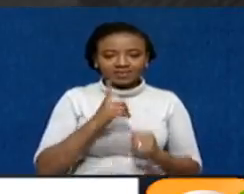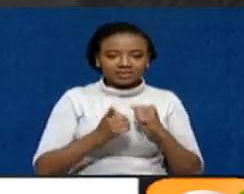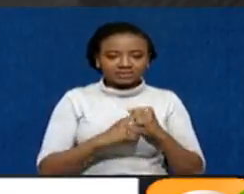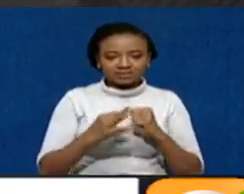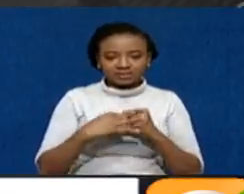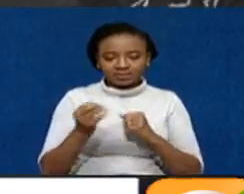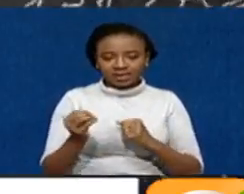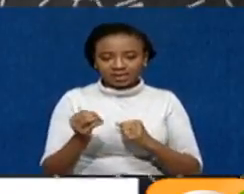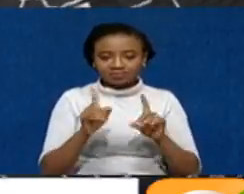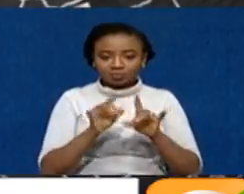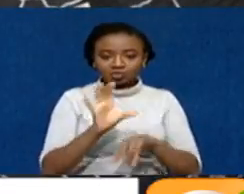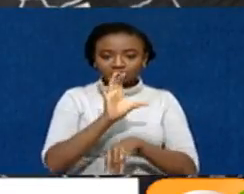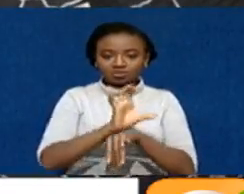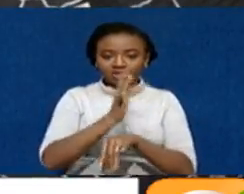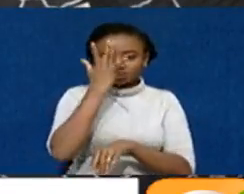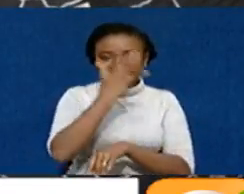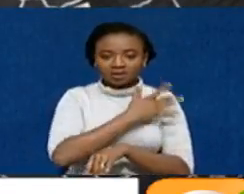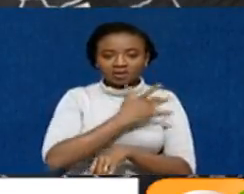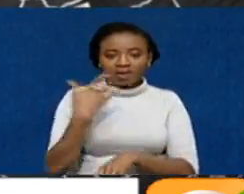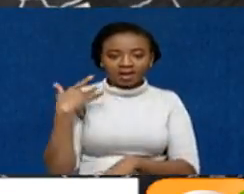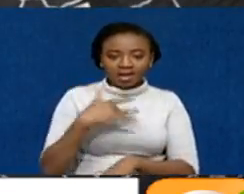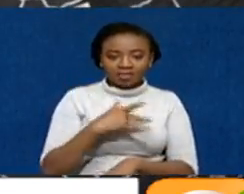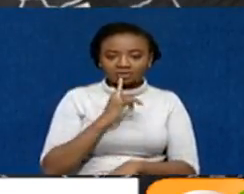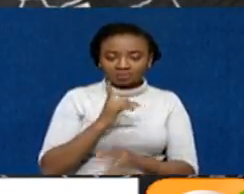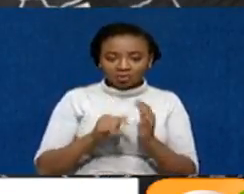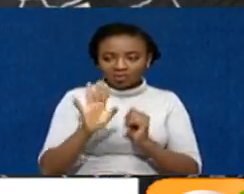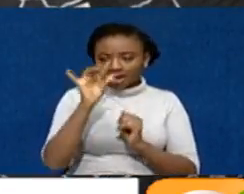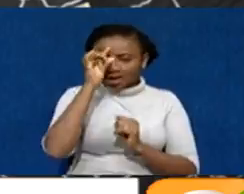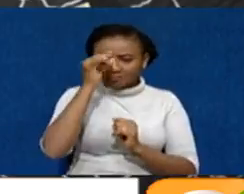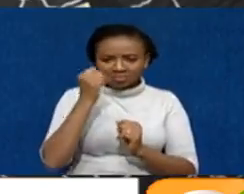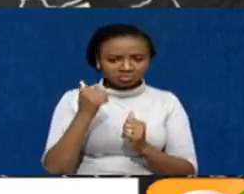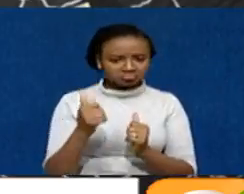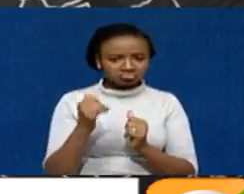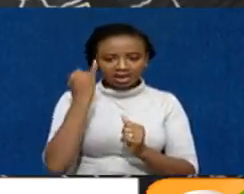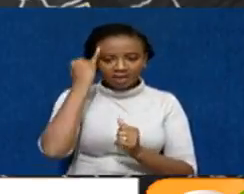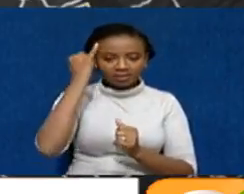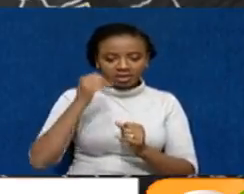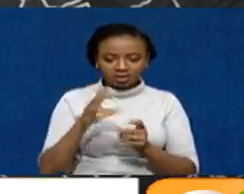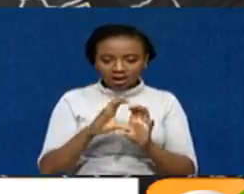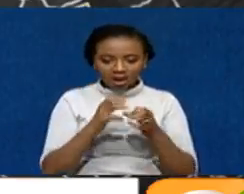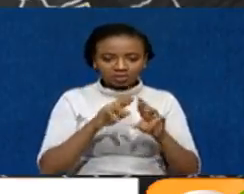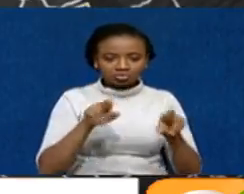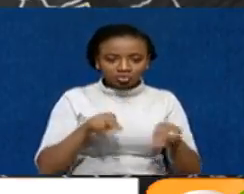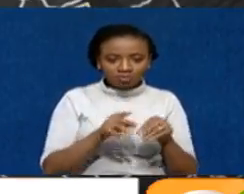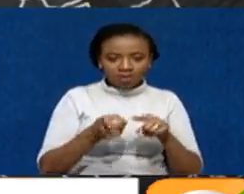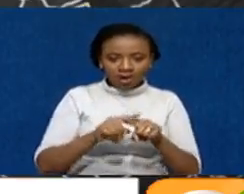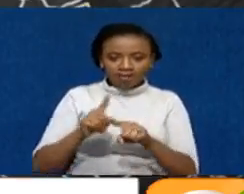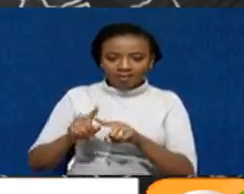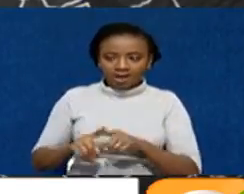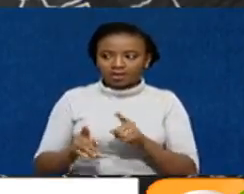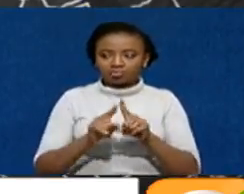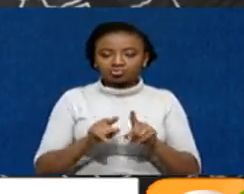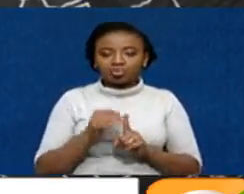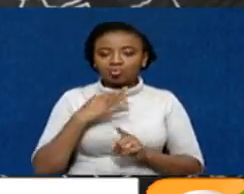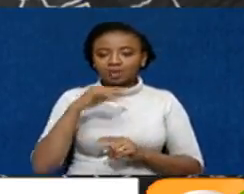1680. The Catholic Church has lauded the government's move to expand learning space in the country and now wants the Education Ministry to